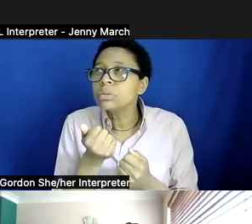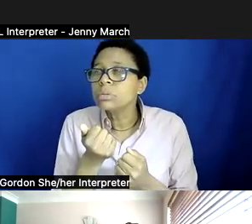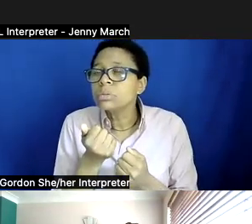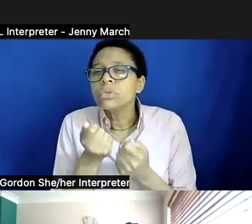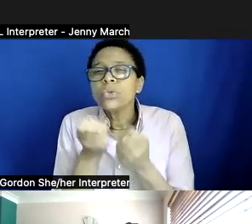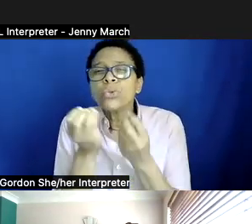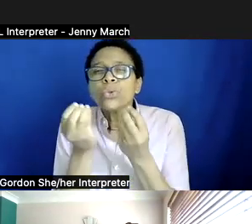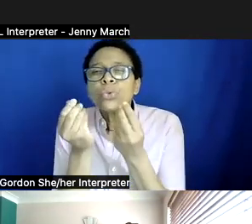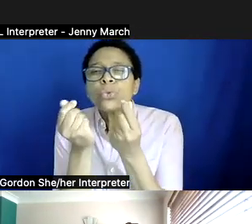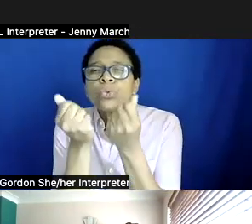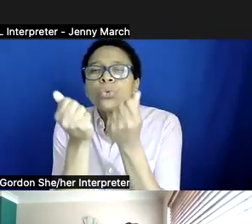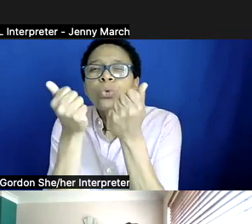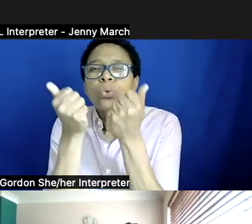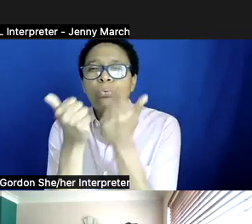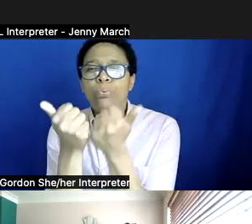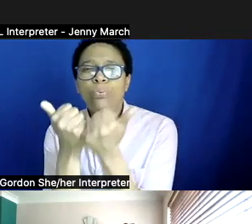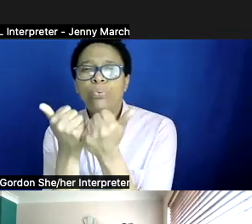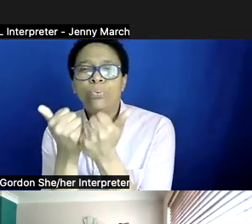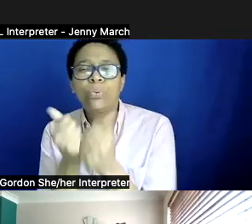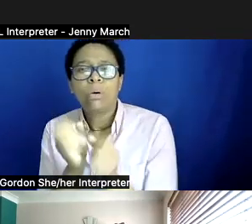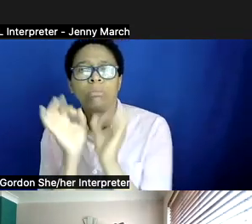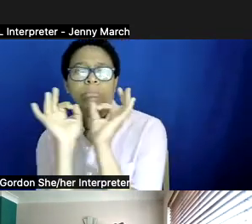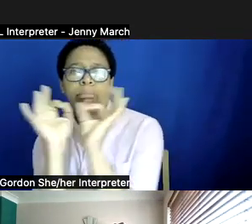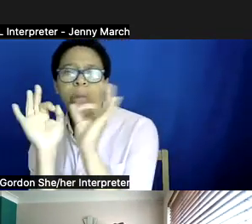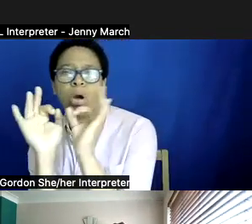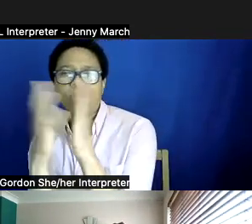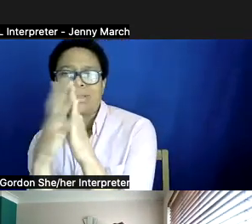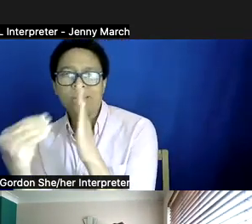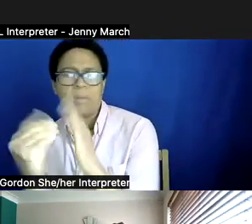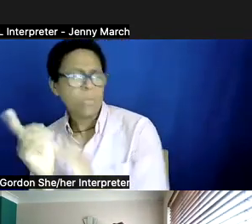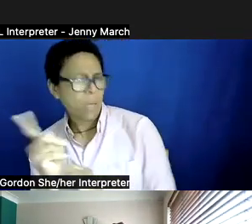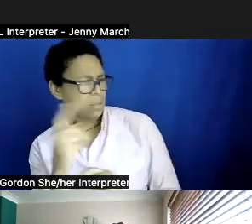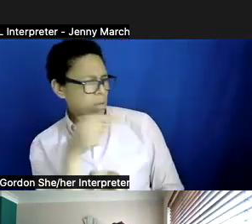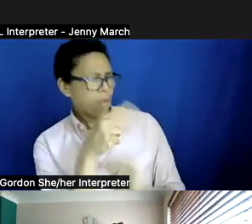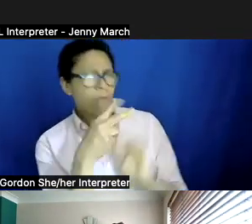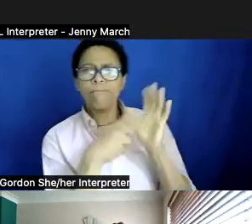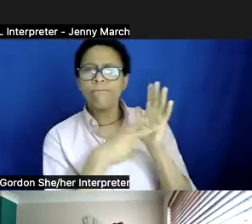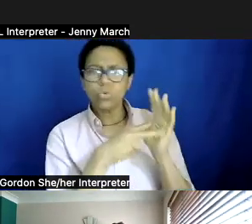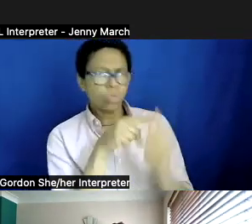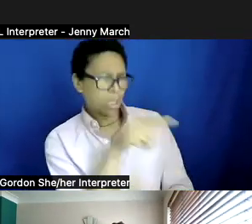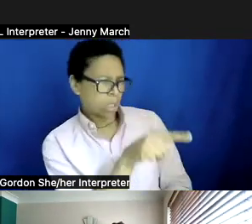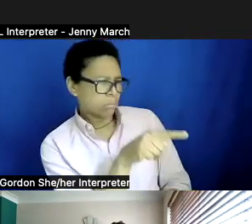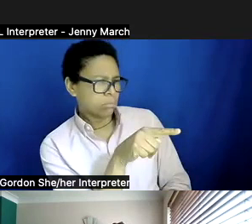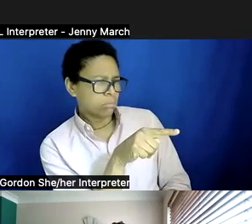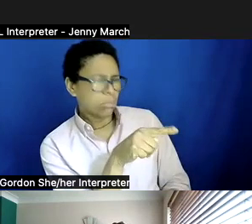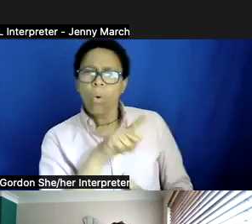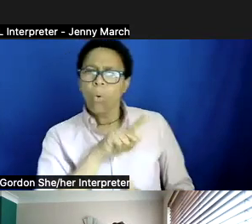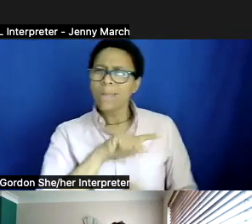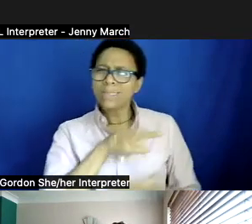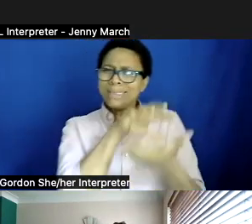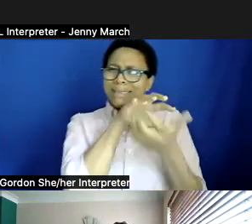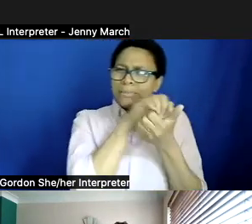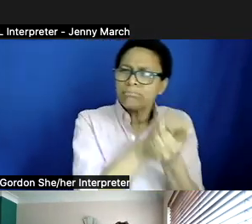think, why did Vaudrey pick this certain artwork to keep? And what did that say about him?